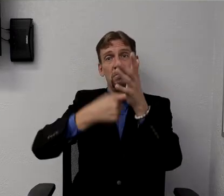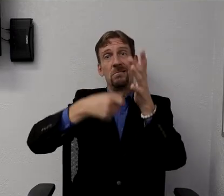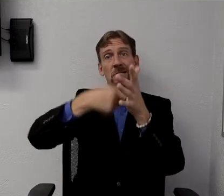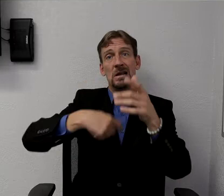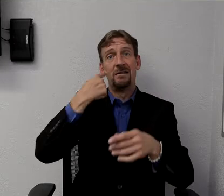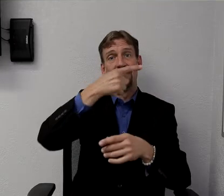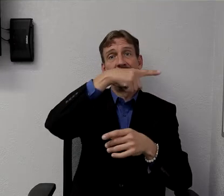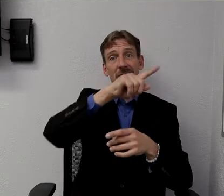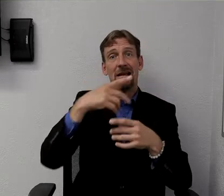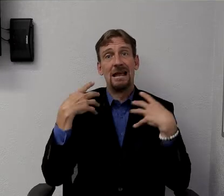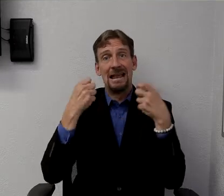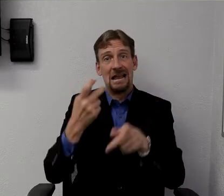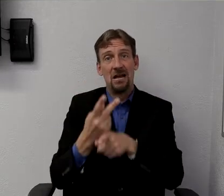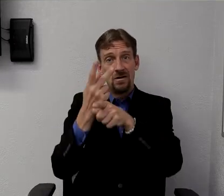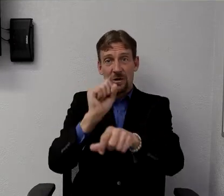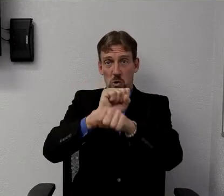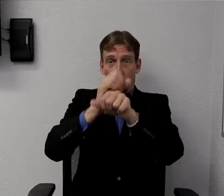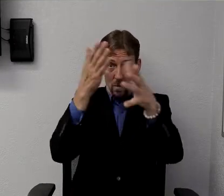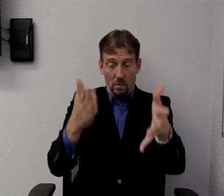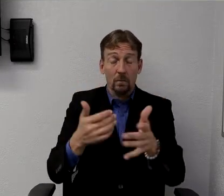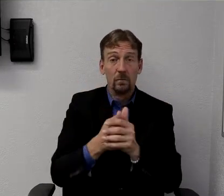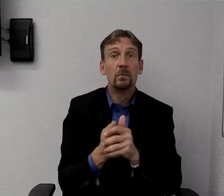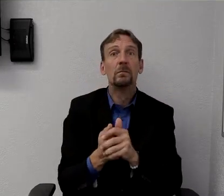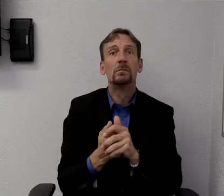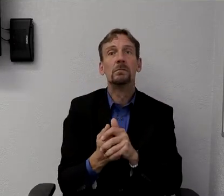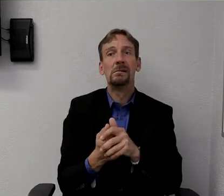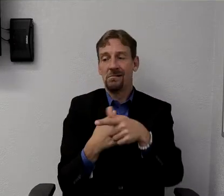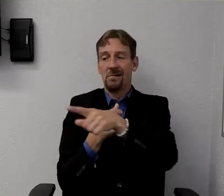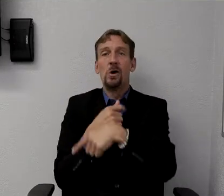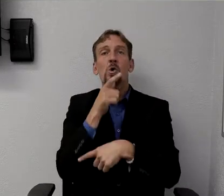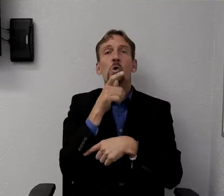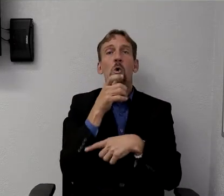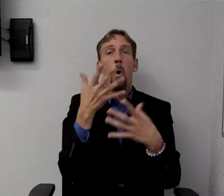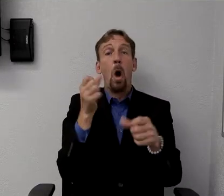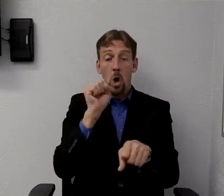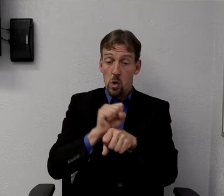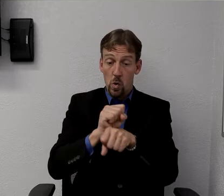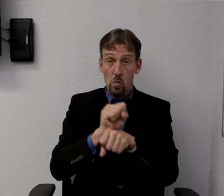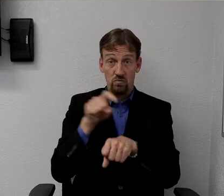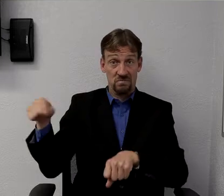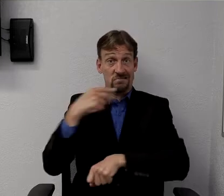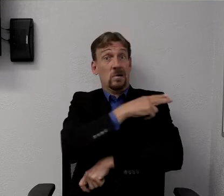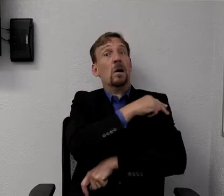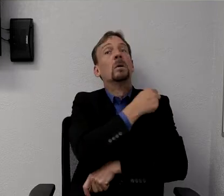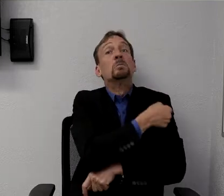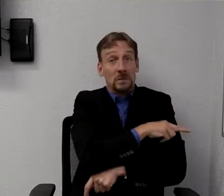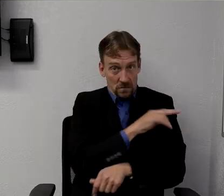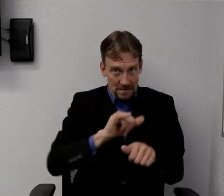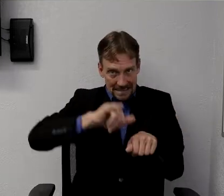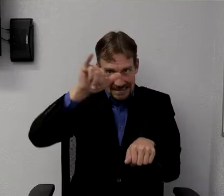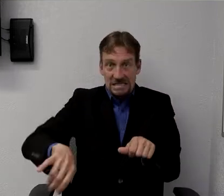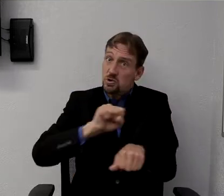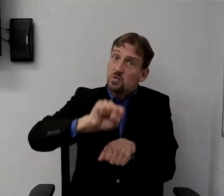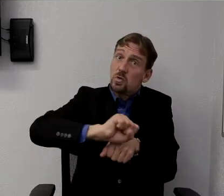that want to be here near the hospital, still stay on the front lines, but